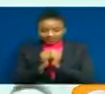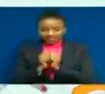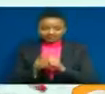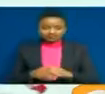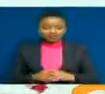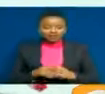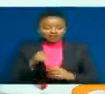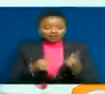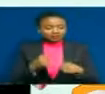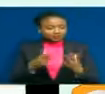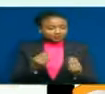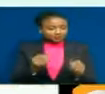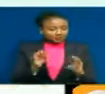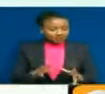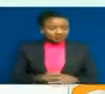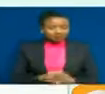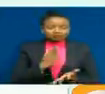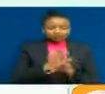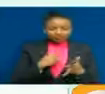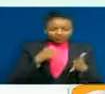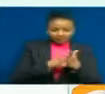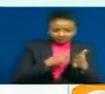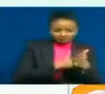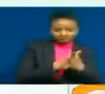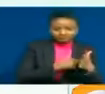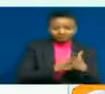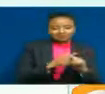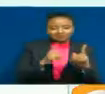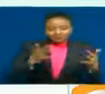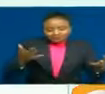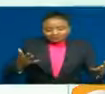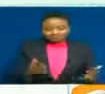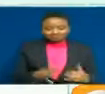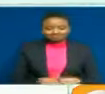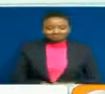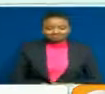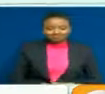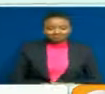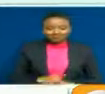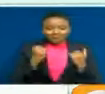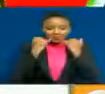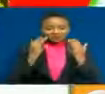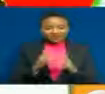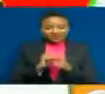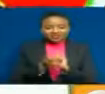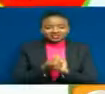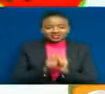you know. So we struggled to get into any rhythm. And I think the game was changed also by the referee a little bit.